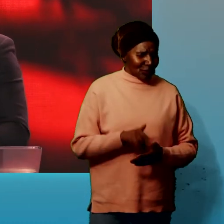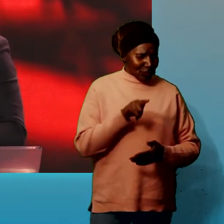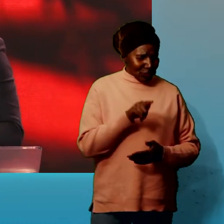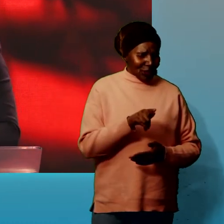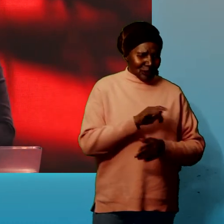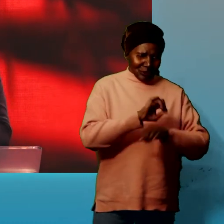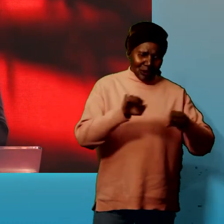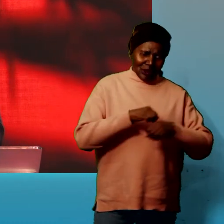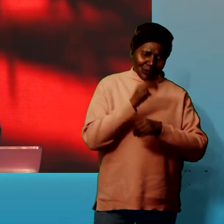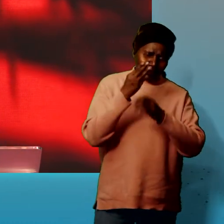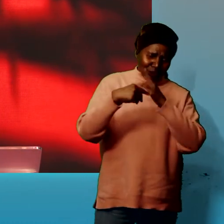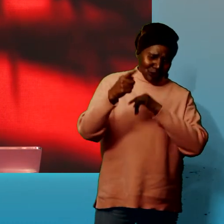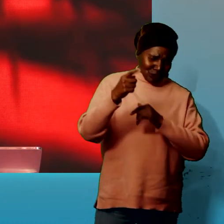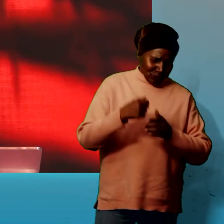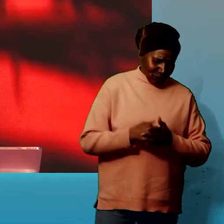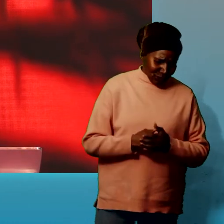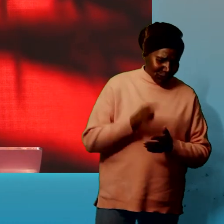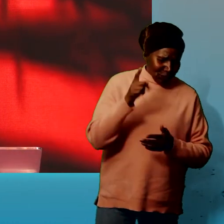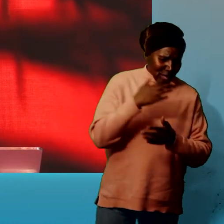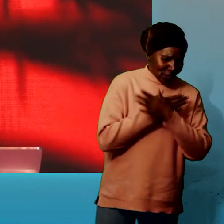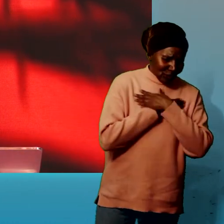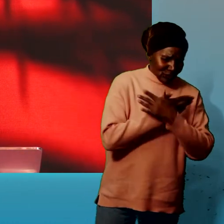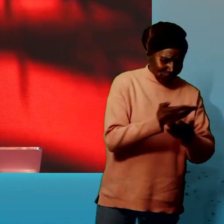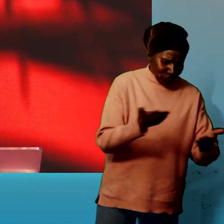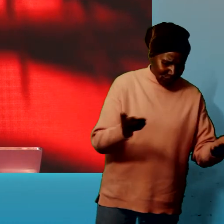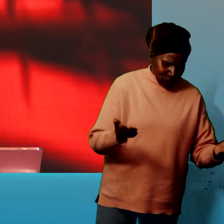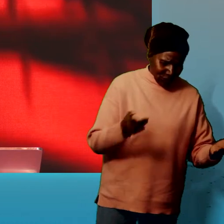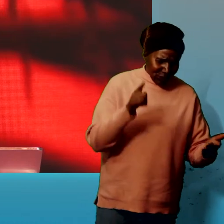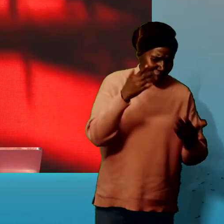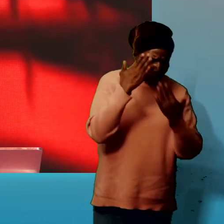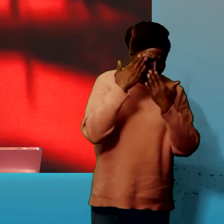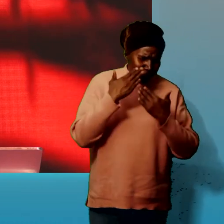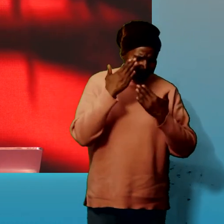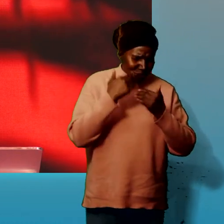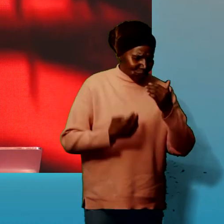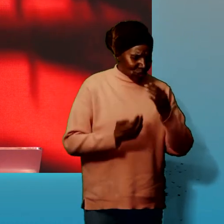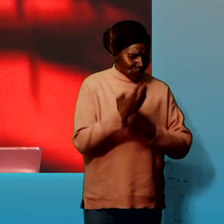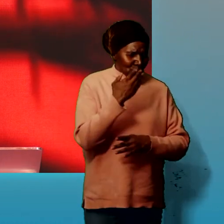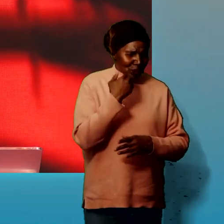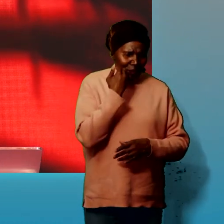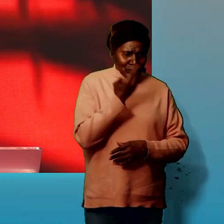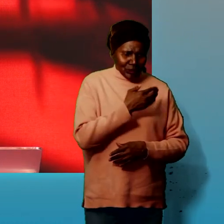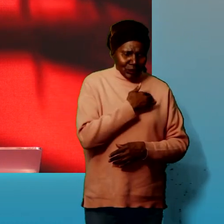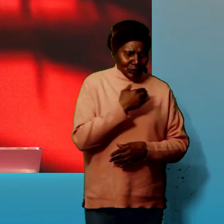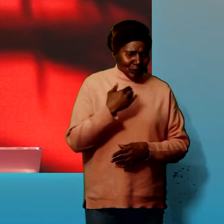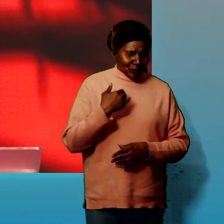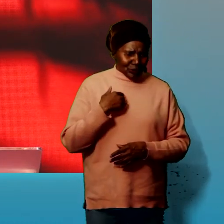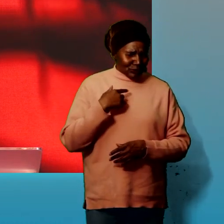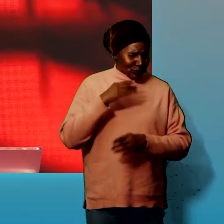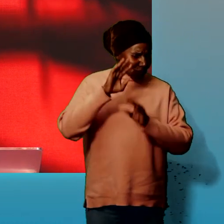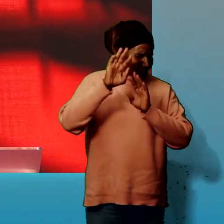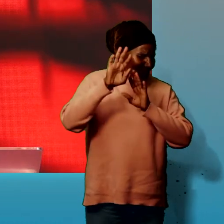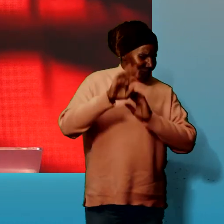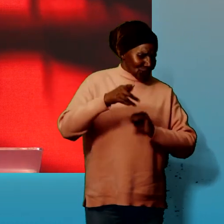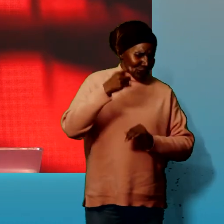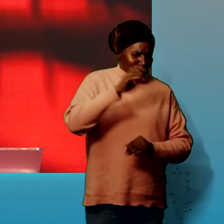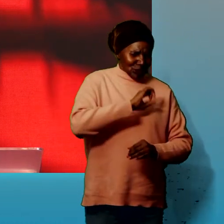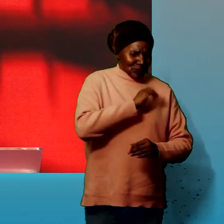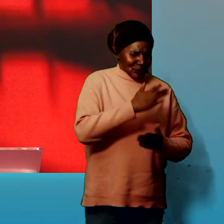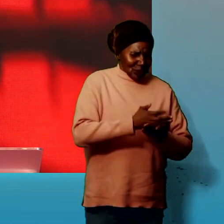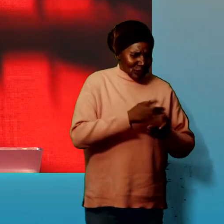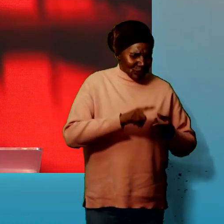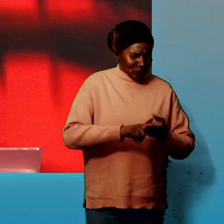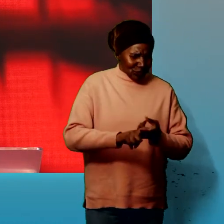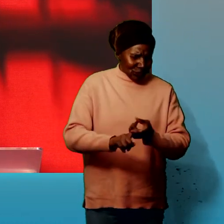God. He loves you. His mercies are new every morning. Great is the faithfulness of the